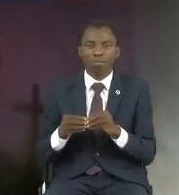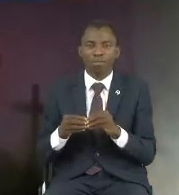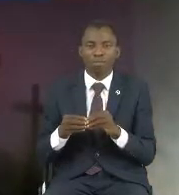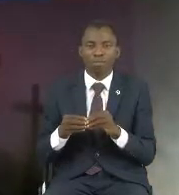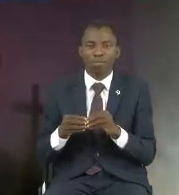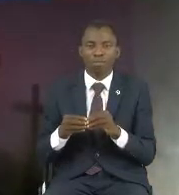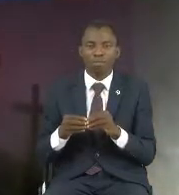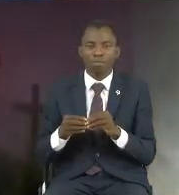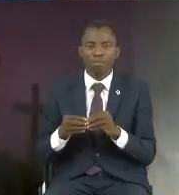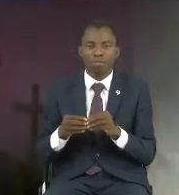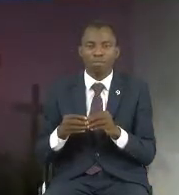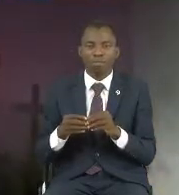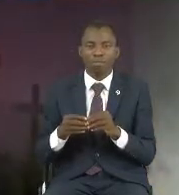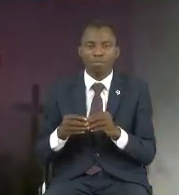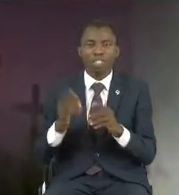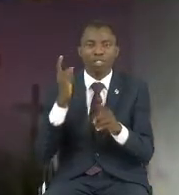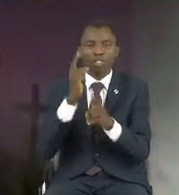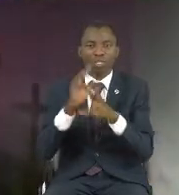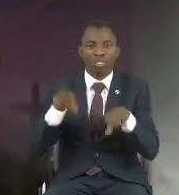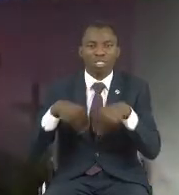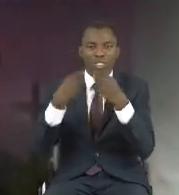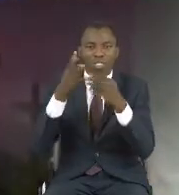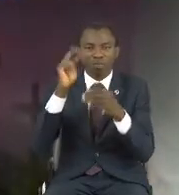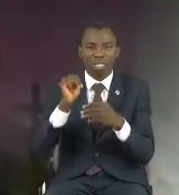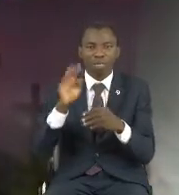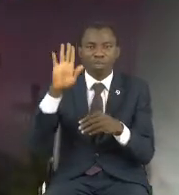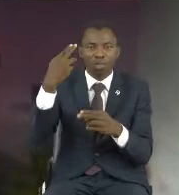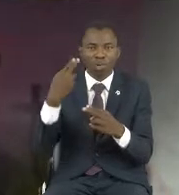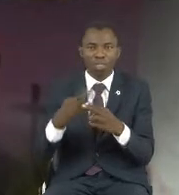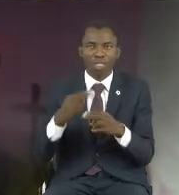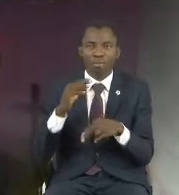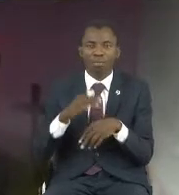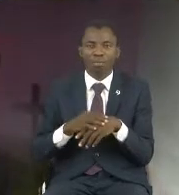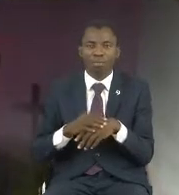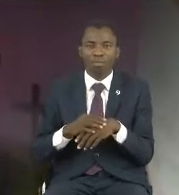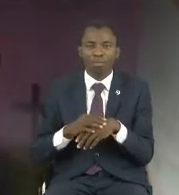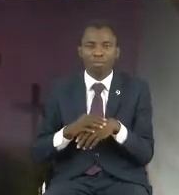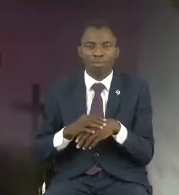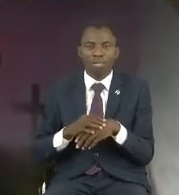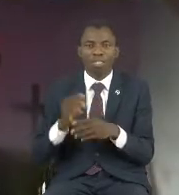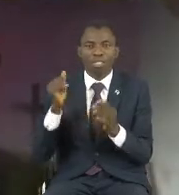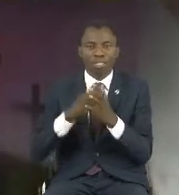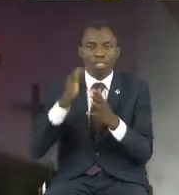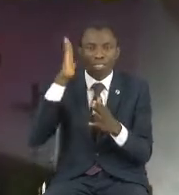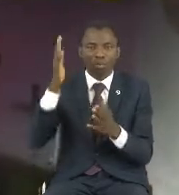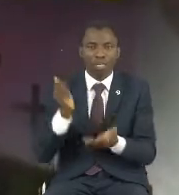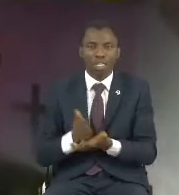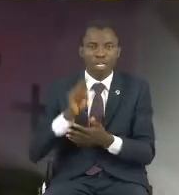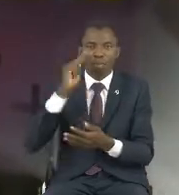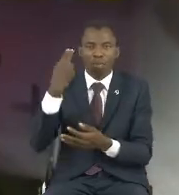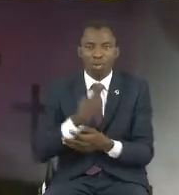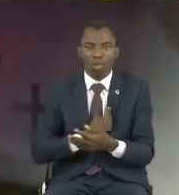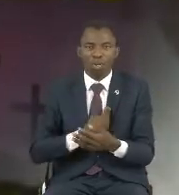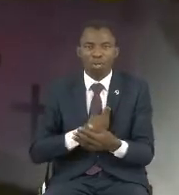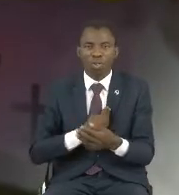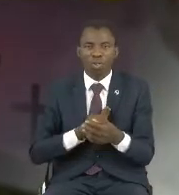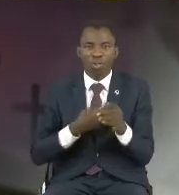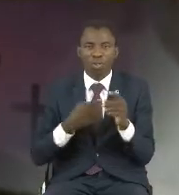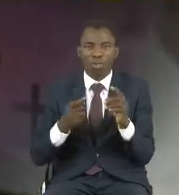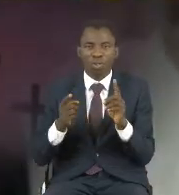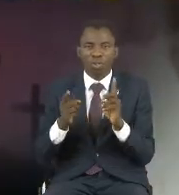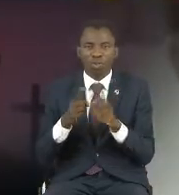just give them your name, your particulars, all those things. It will help us to help